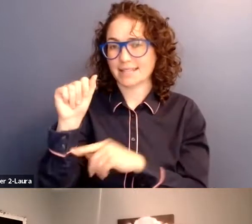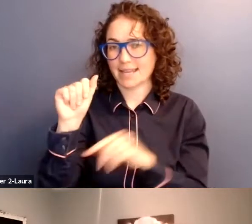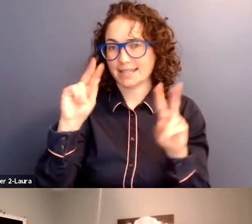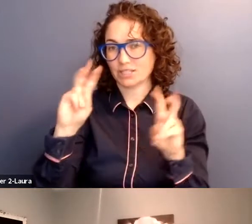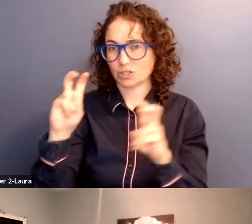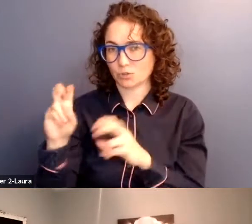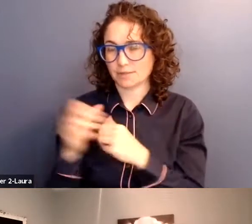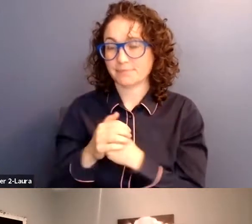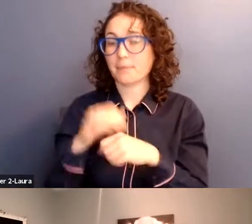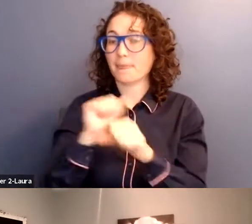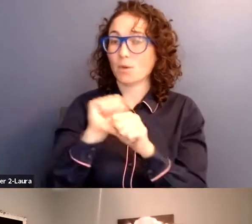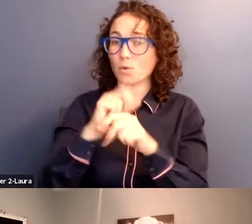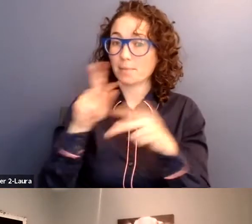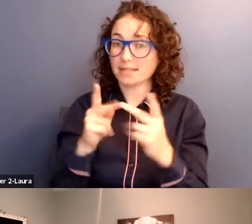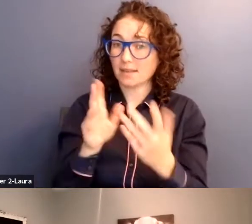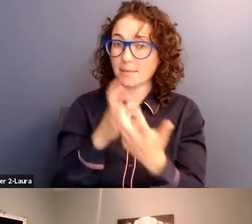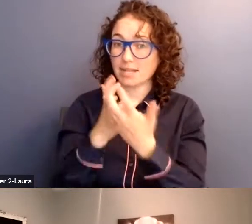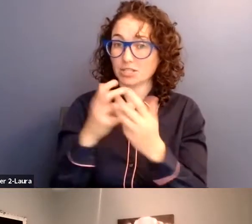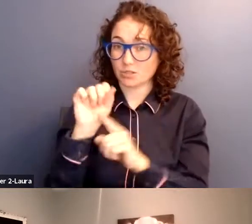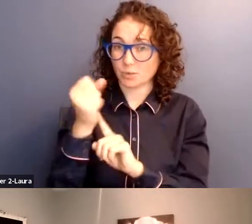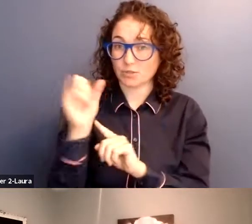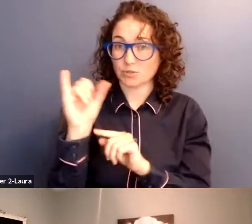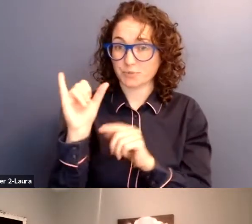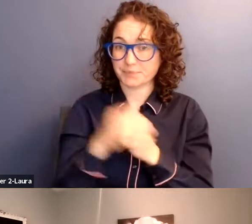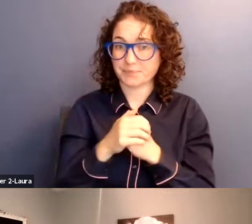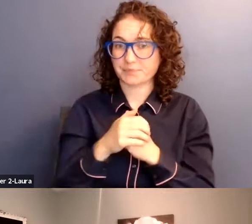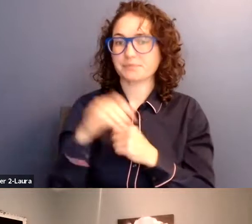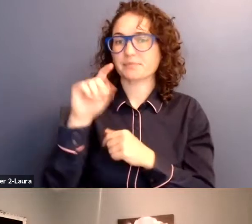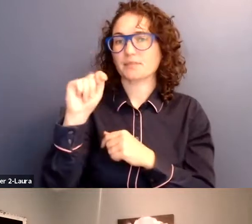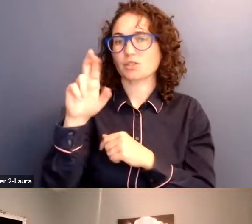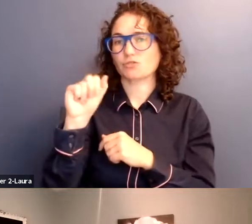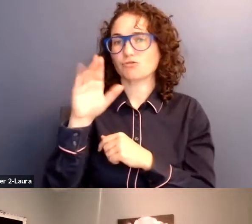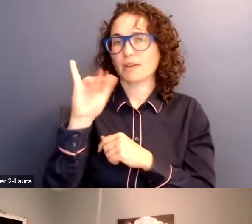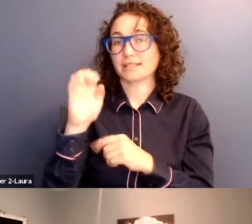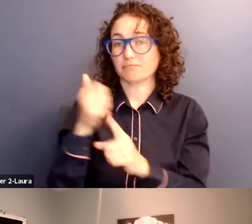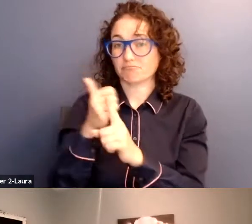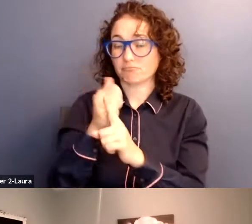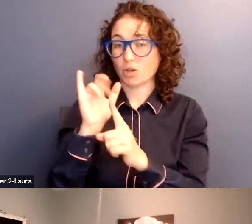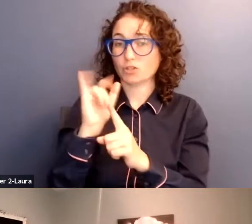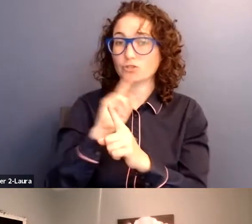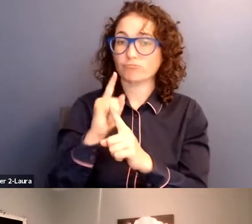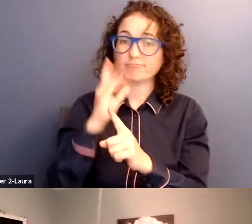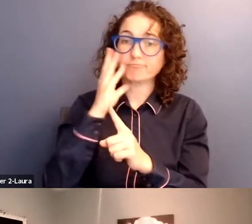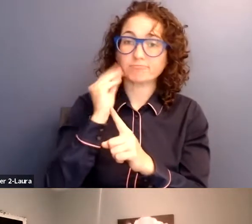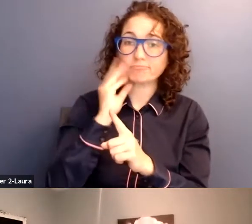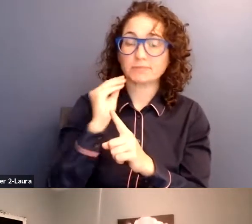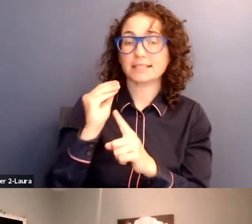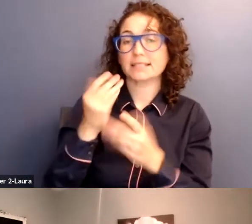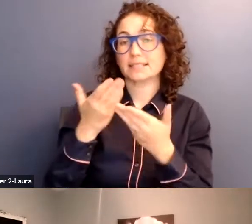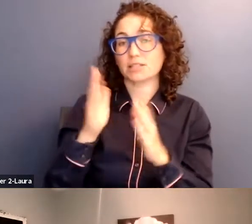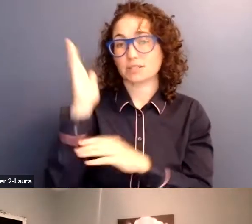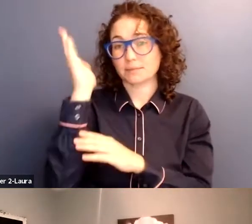and workplace accommodation situations. Tracy is also an experienced national speaker and published writer